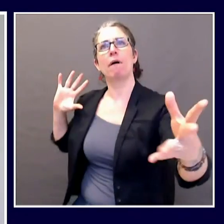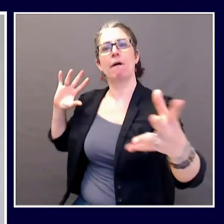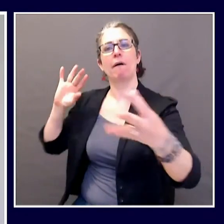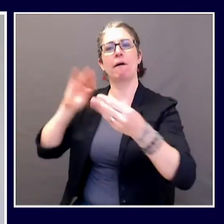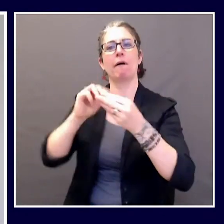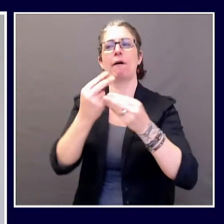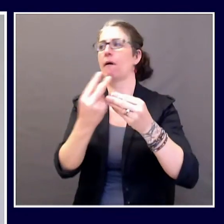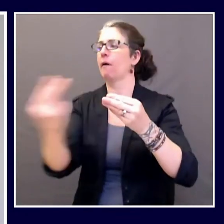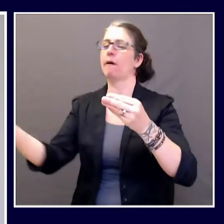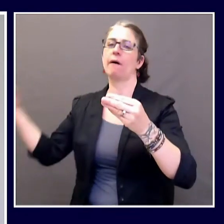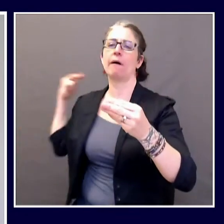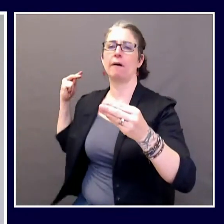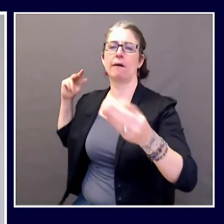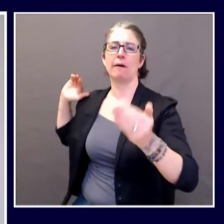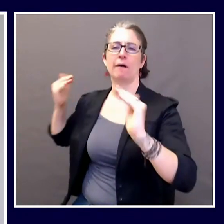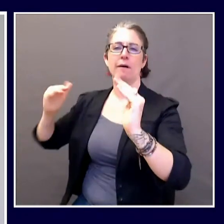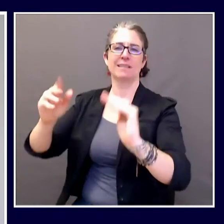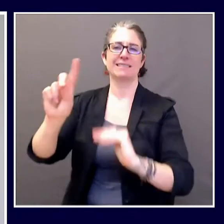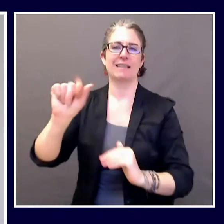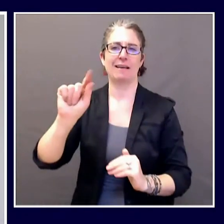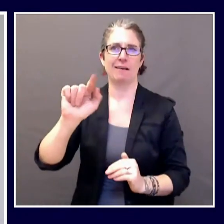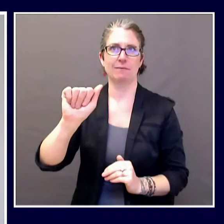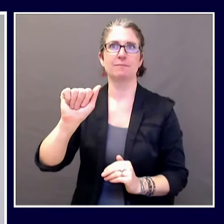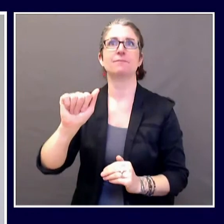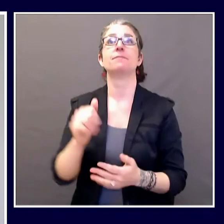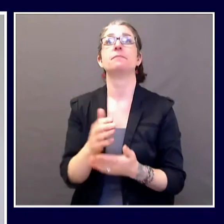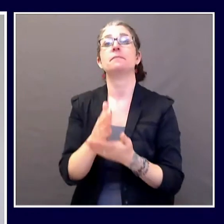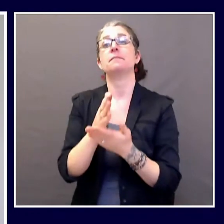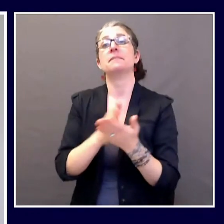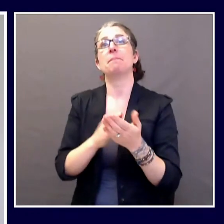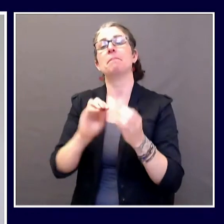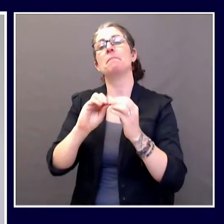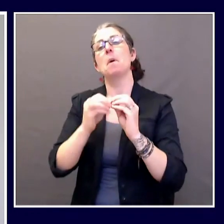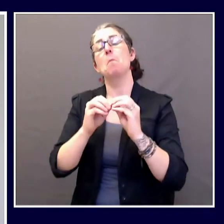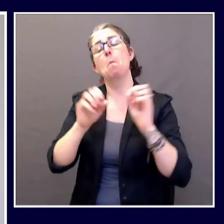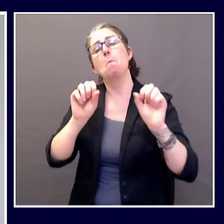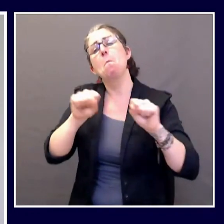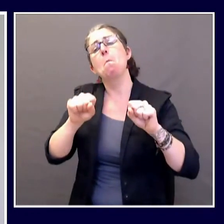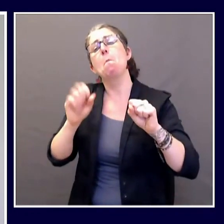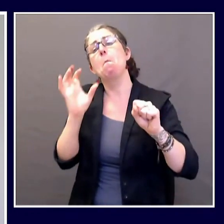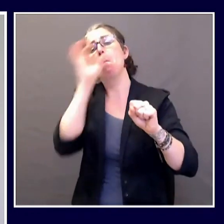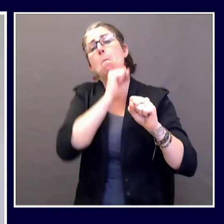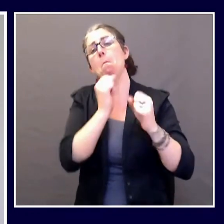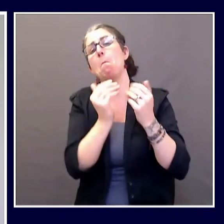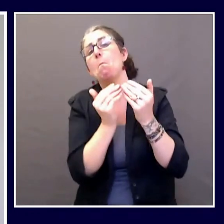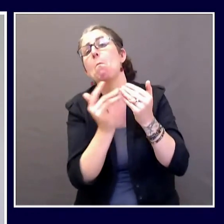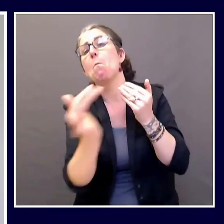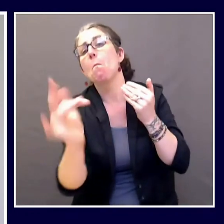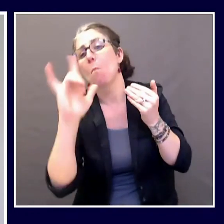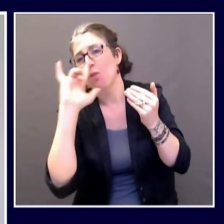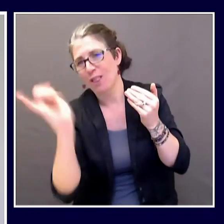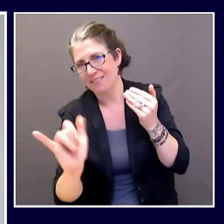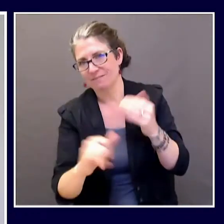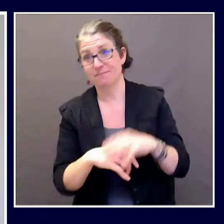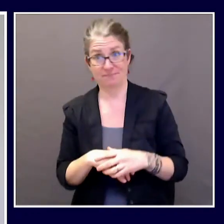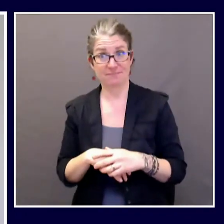got a selection that I think do all three. The first number is